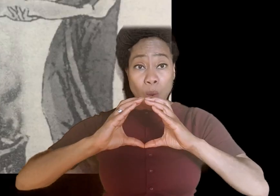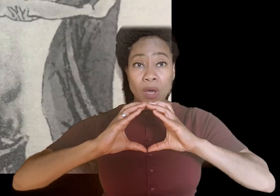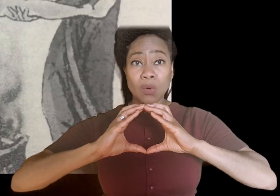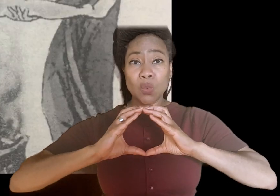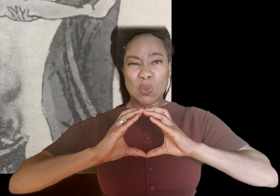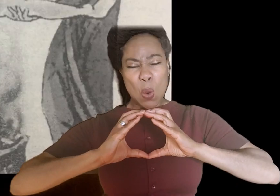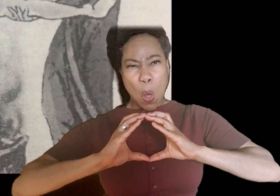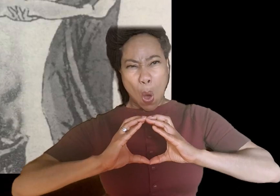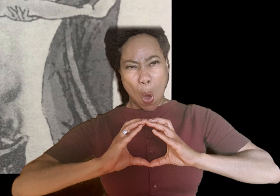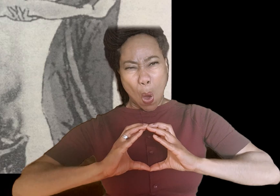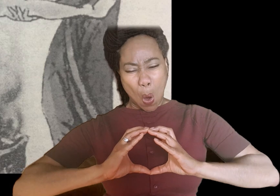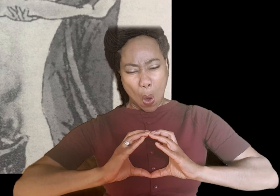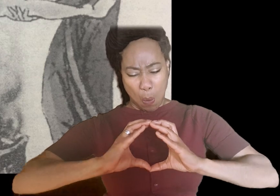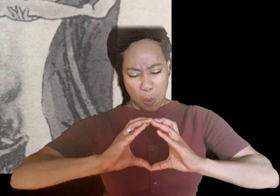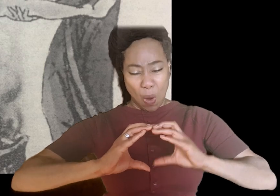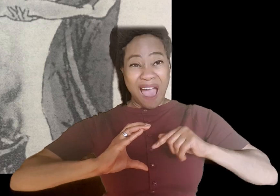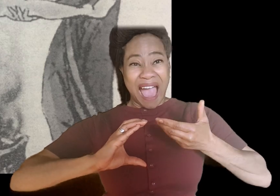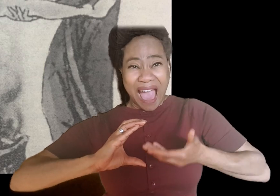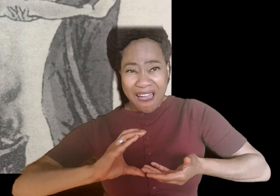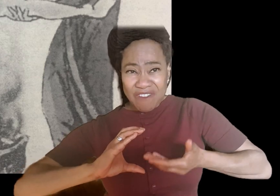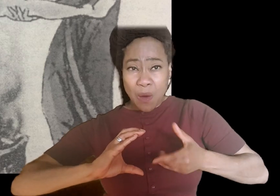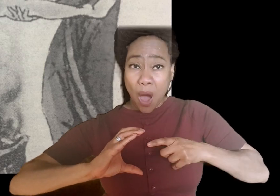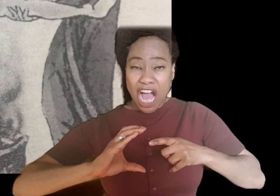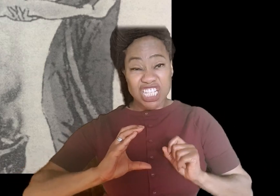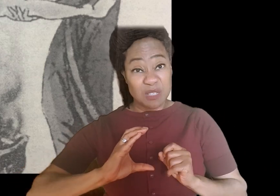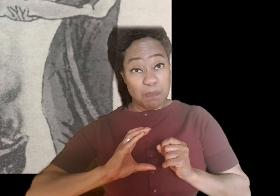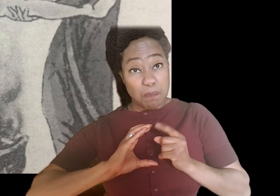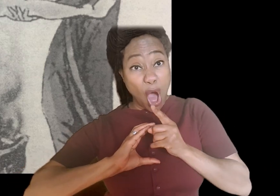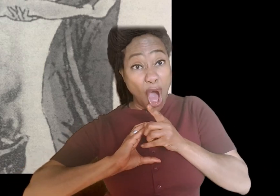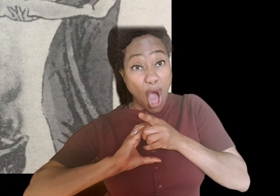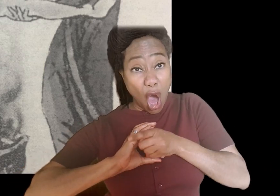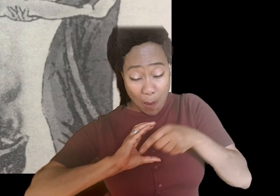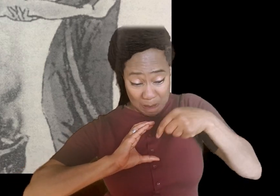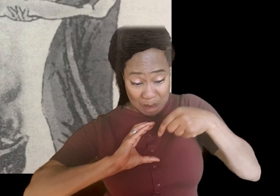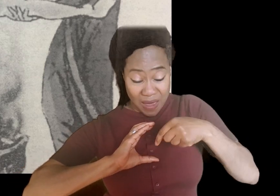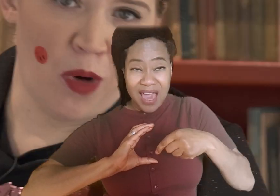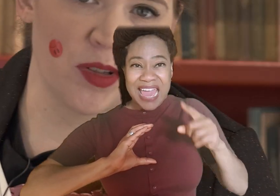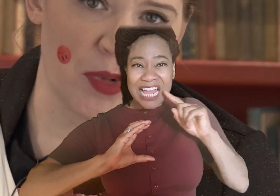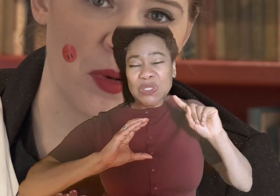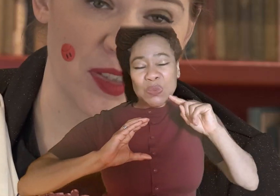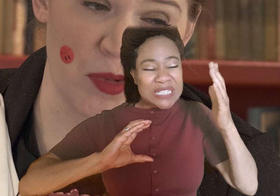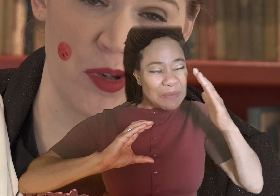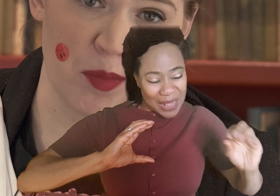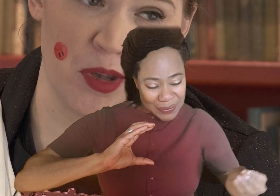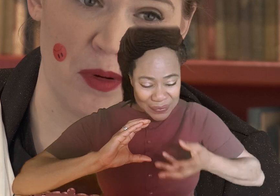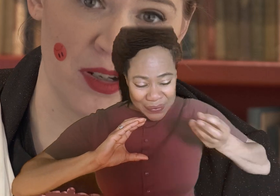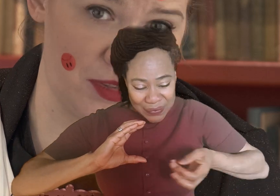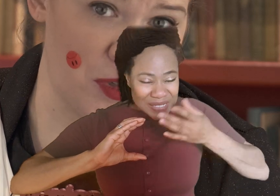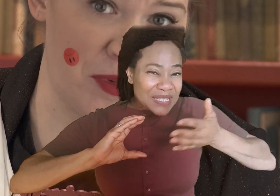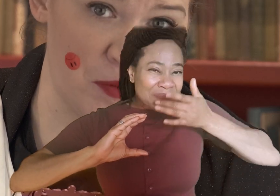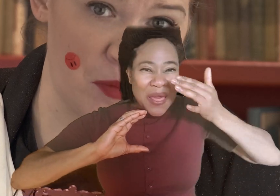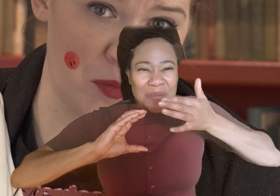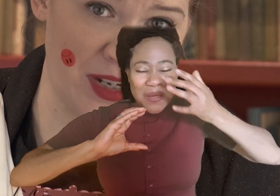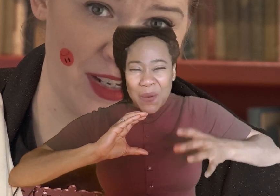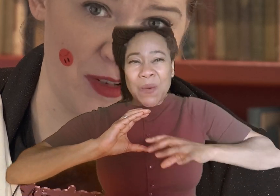down by all that sperm, you could put a sweet-smelling poultice under the nose to entice it back up, whilst blowing smoke up your hoo-ha to